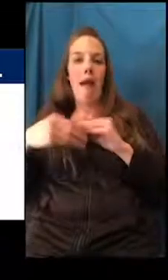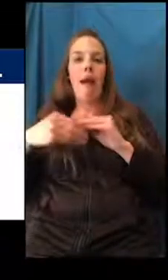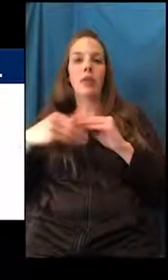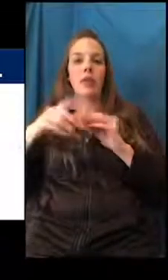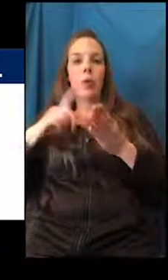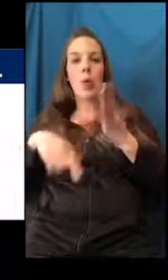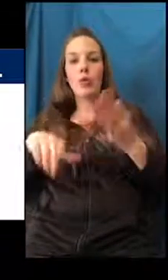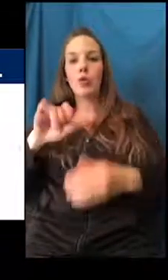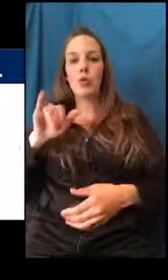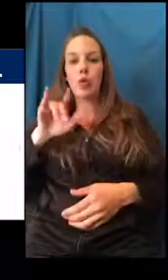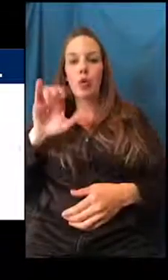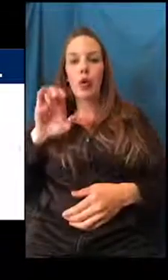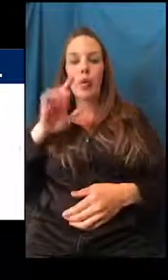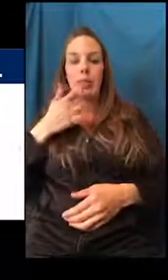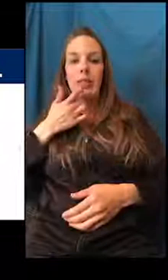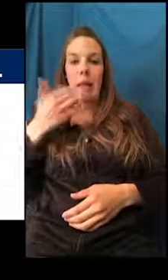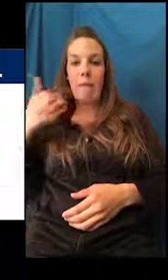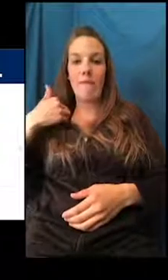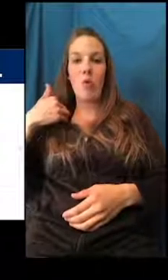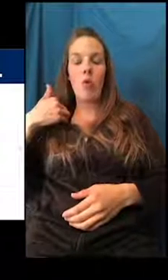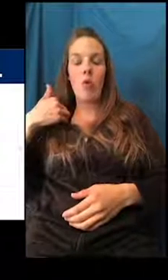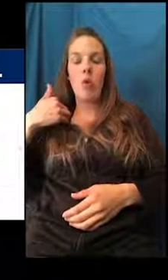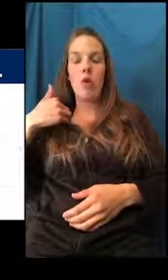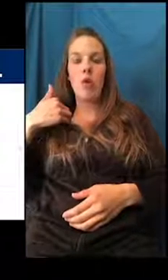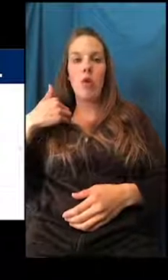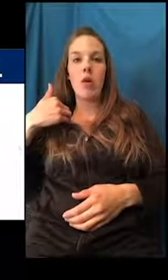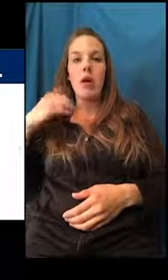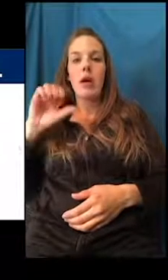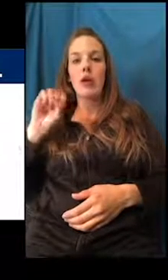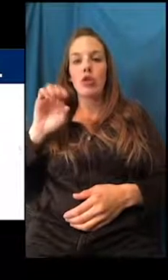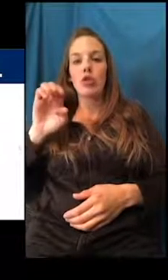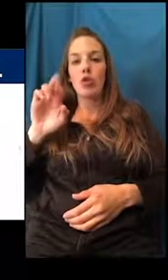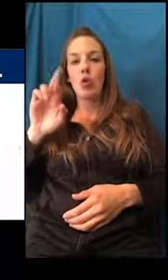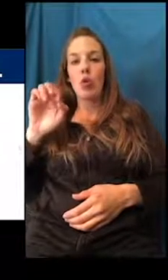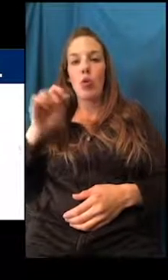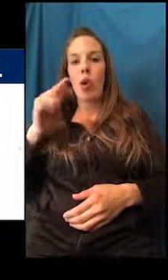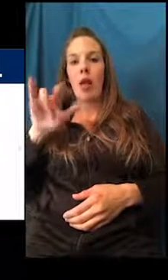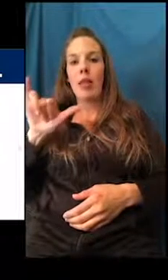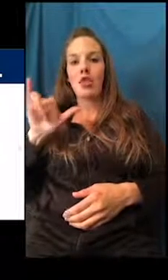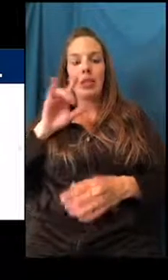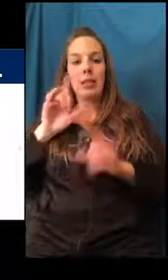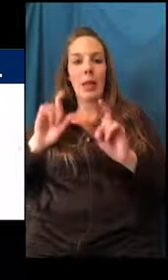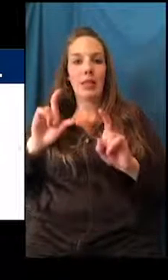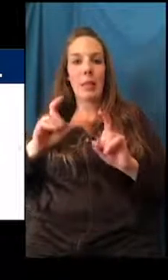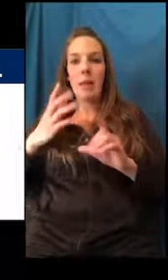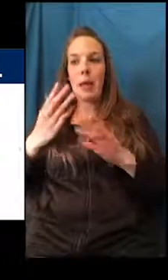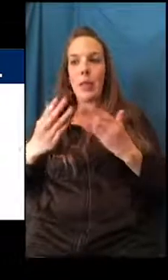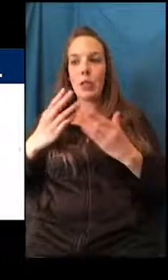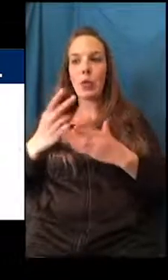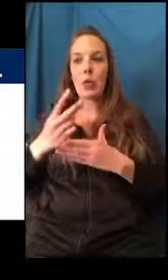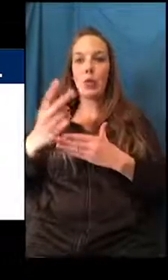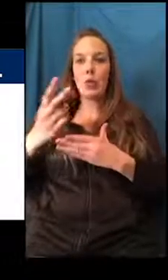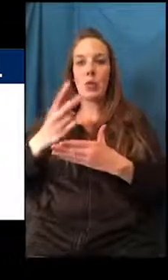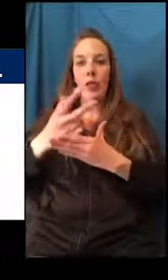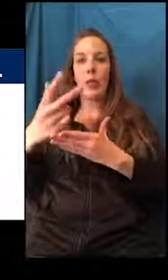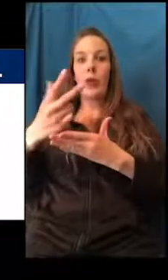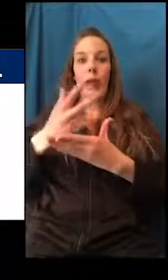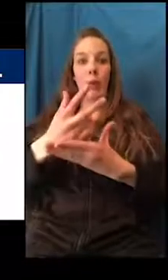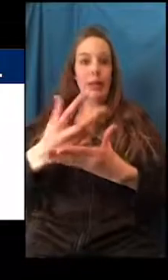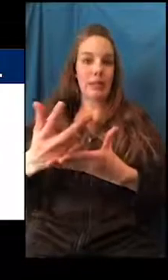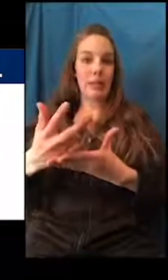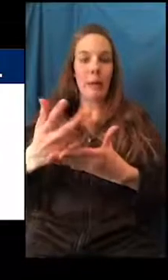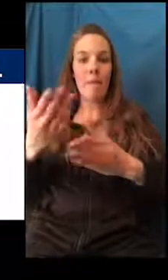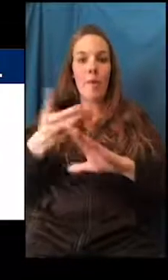saying before, with serology testing, it may take anywhere 2 to maybe even up to 3 weeks before we can really start to